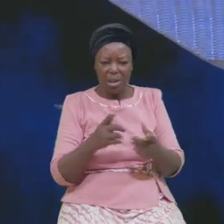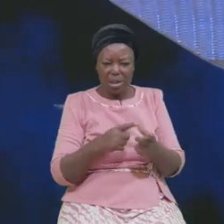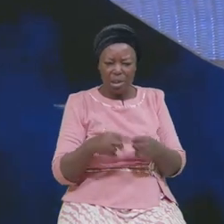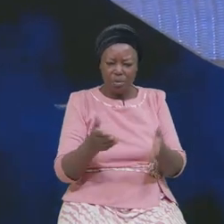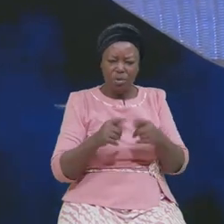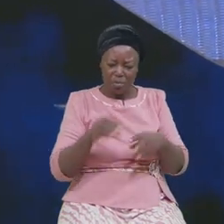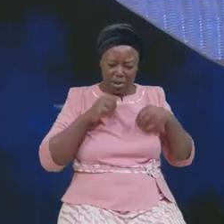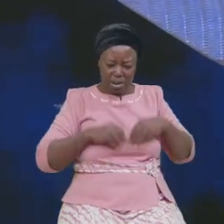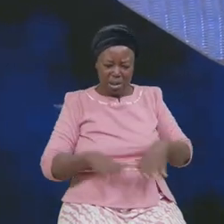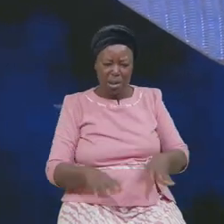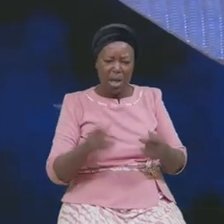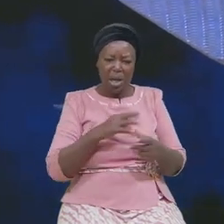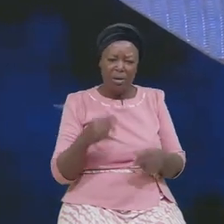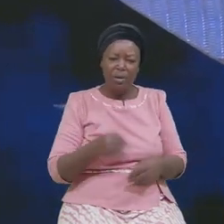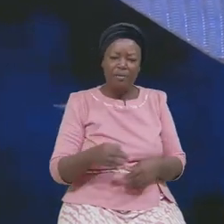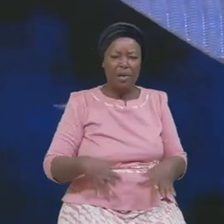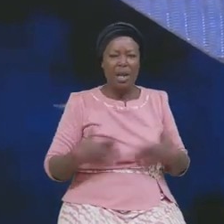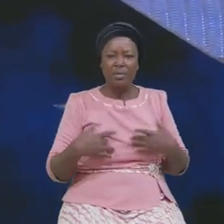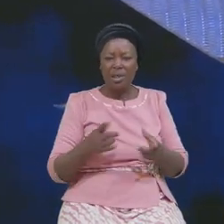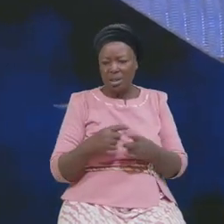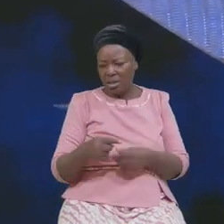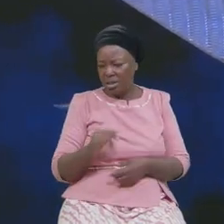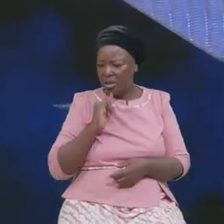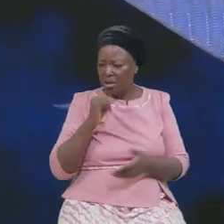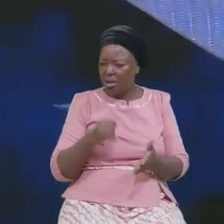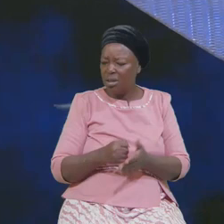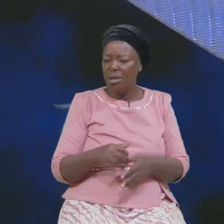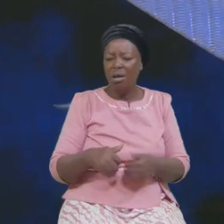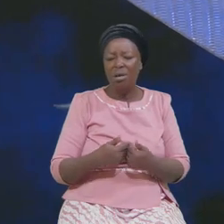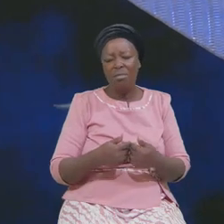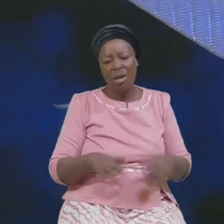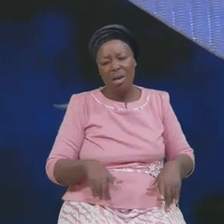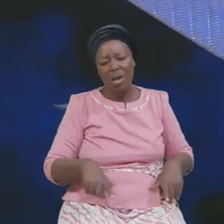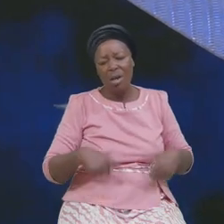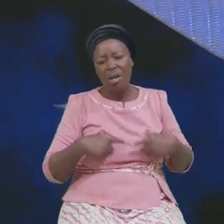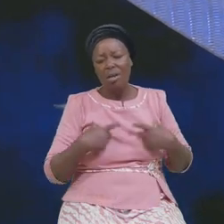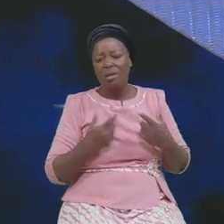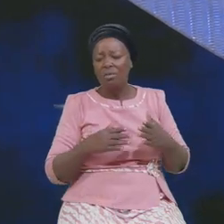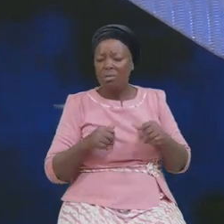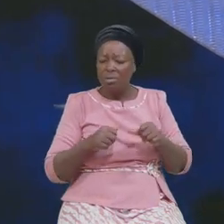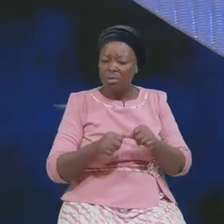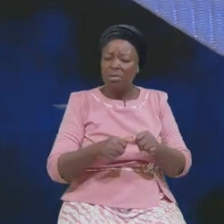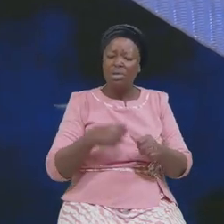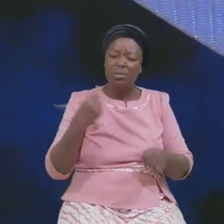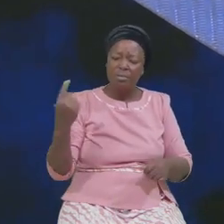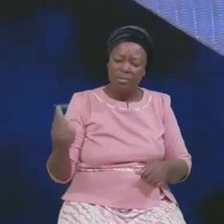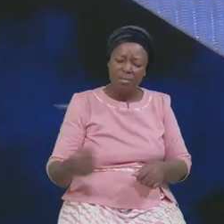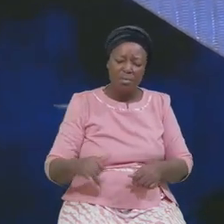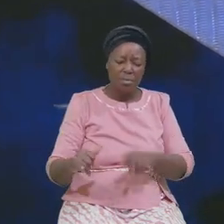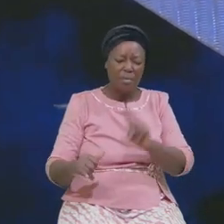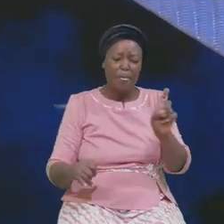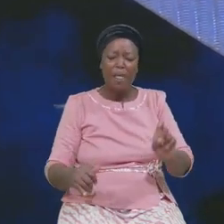despair of life, you say, is this how life is going to continue forever? Is this